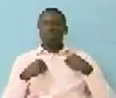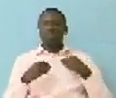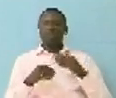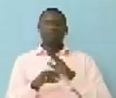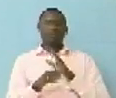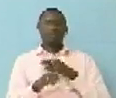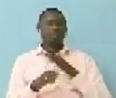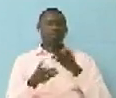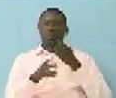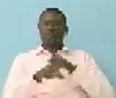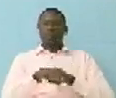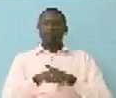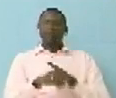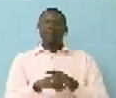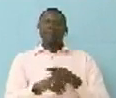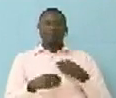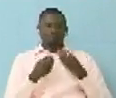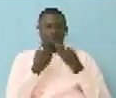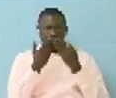I've said it here.